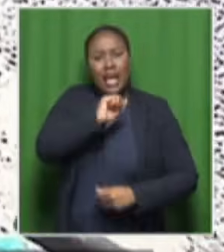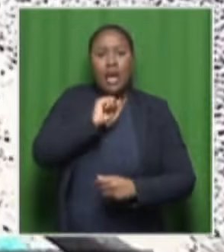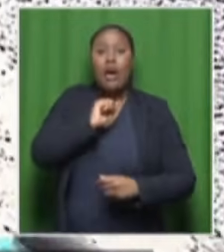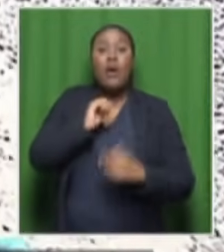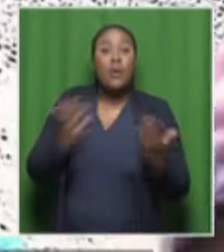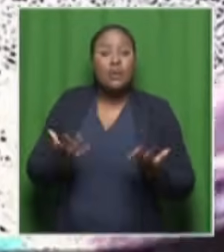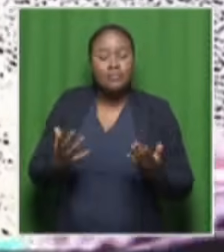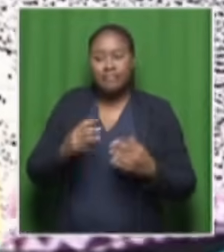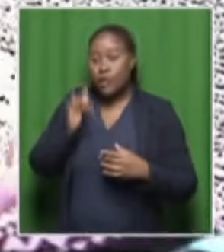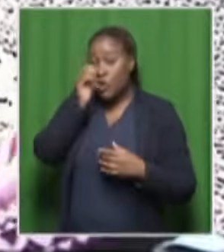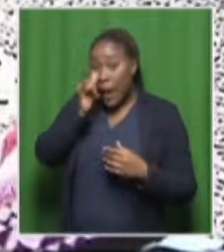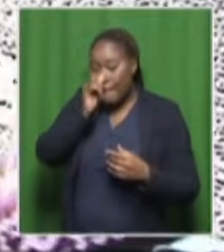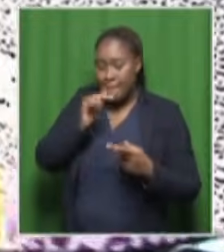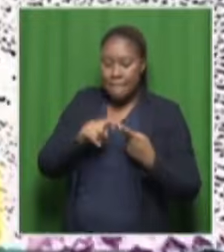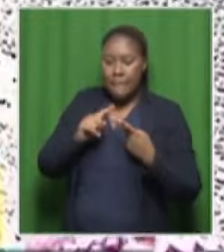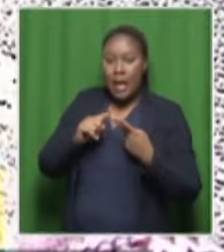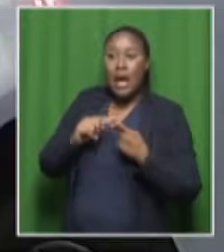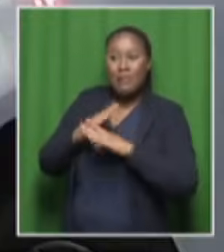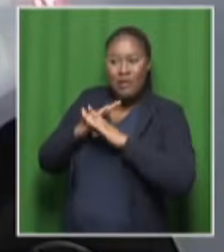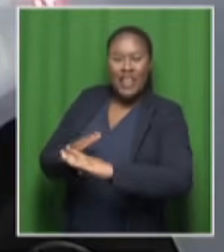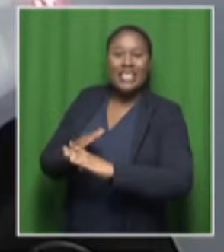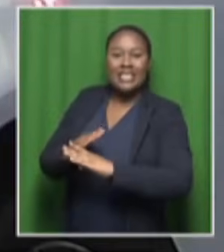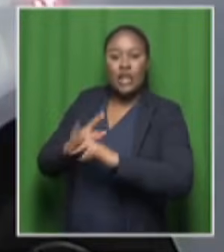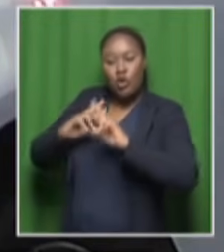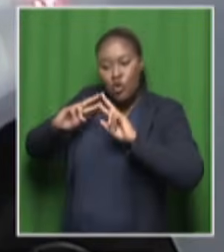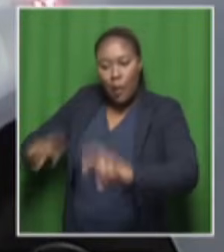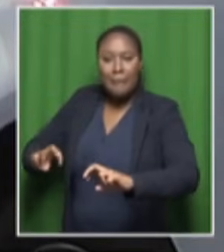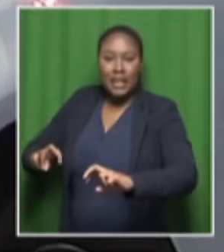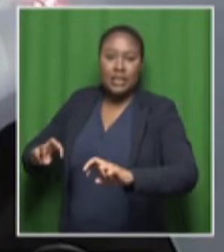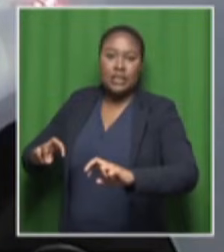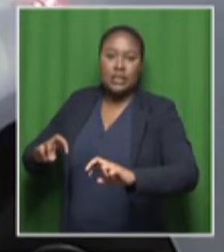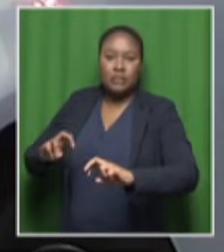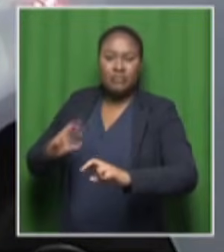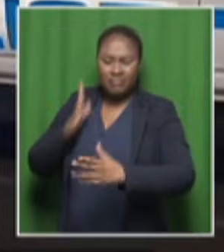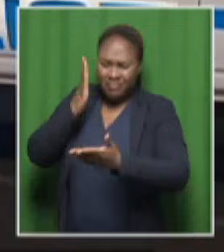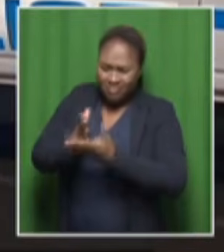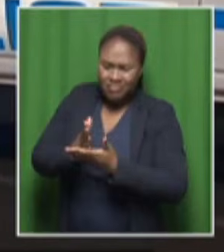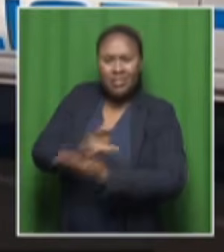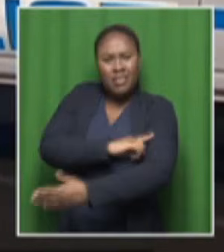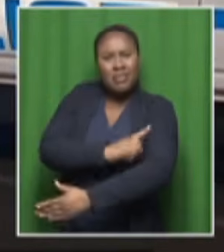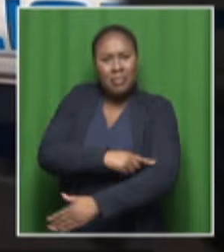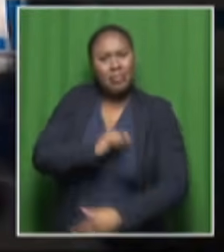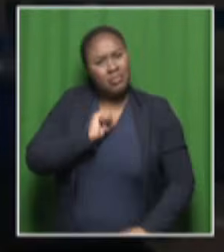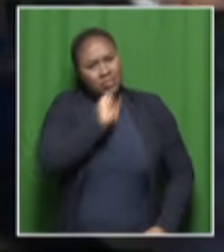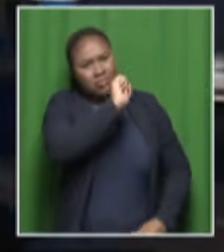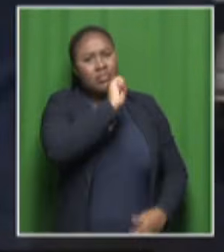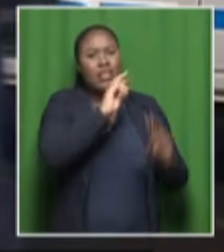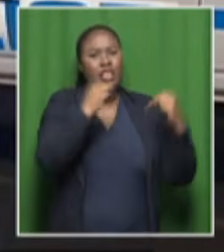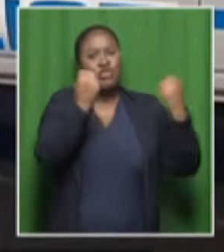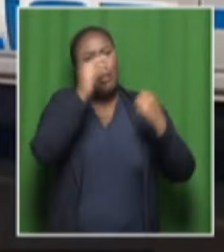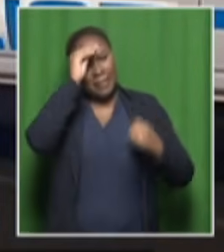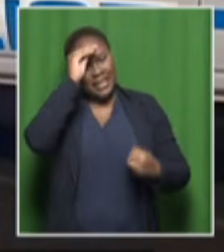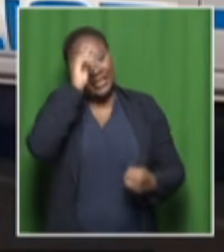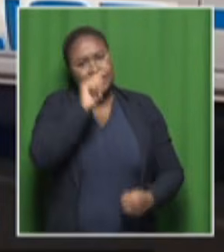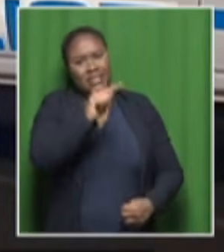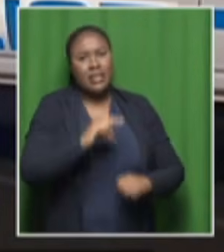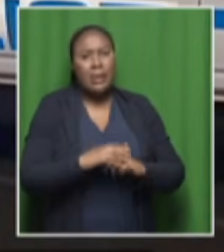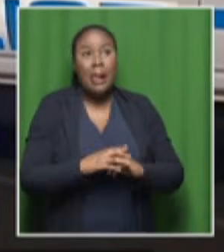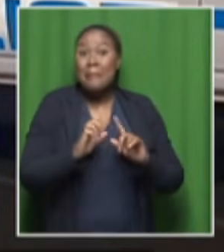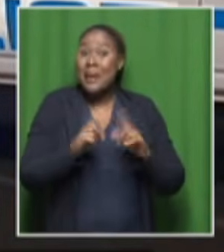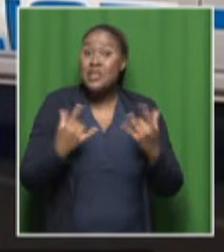prevent, which is to combat, and which is to investigate crime. And that is a huge cog that is